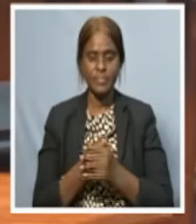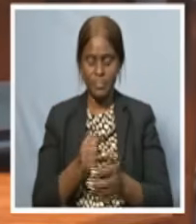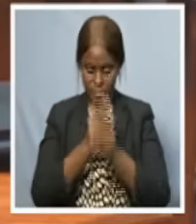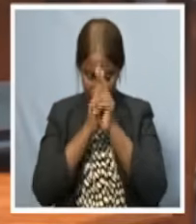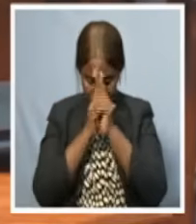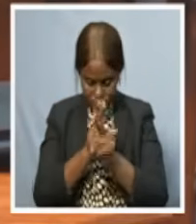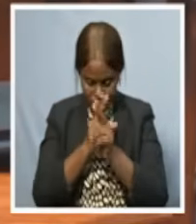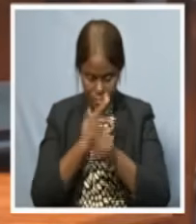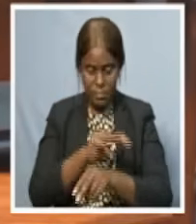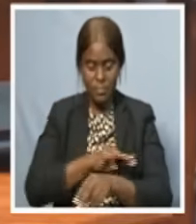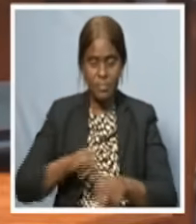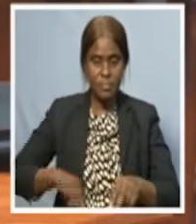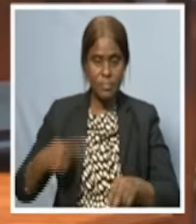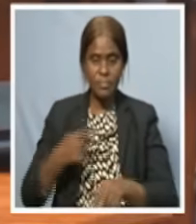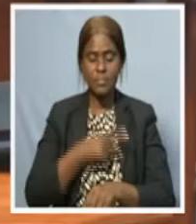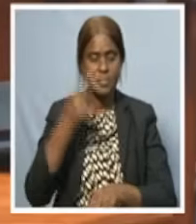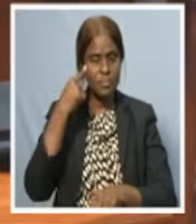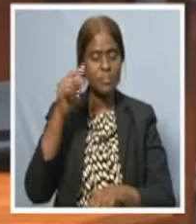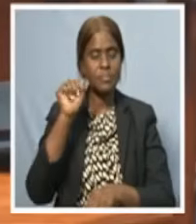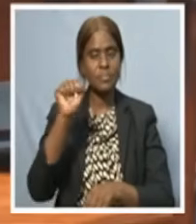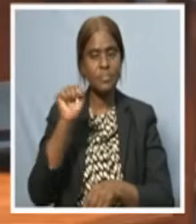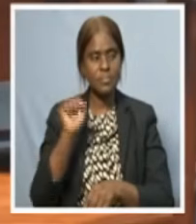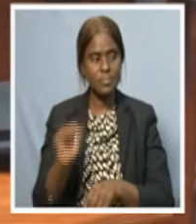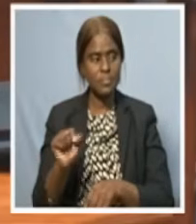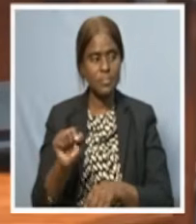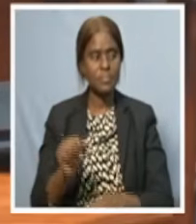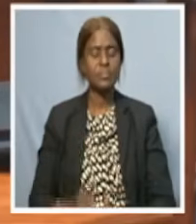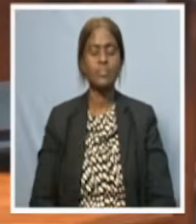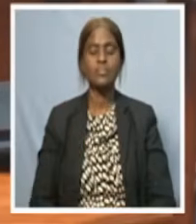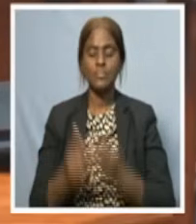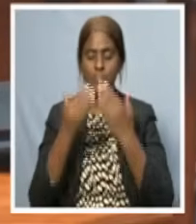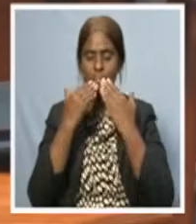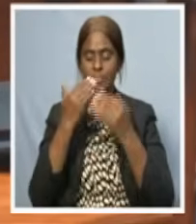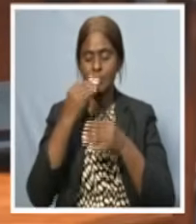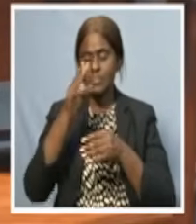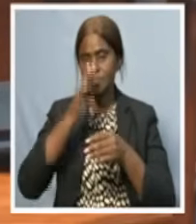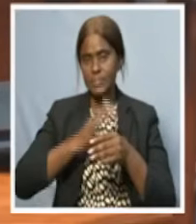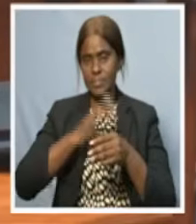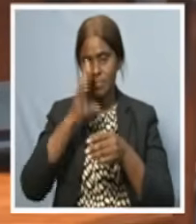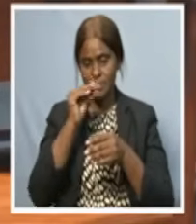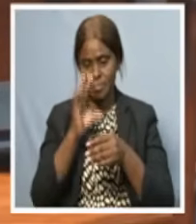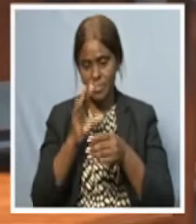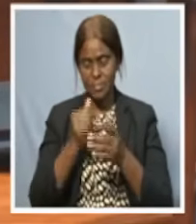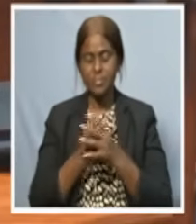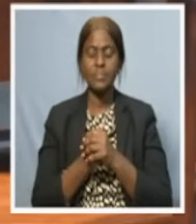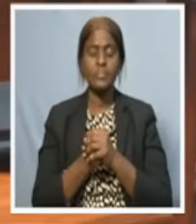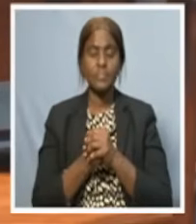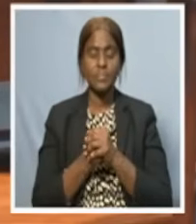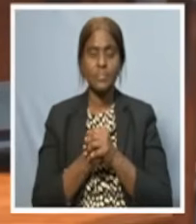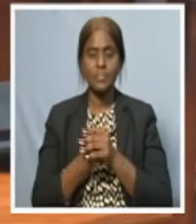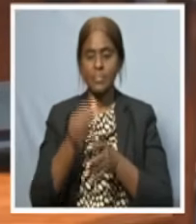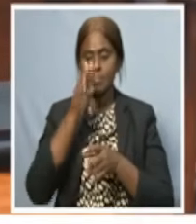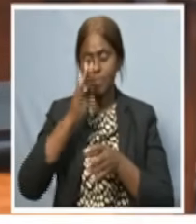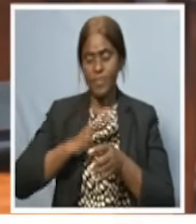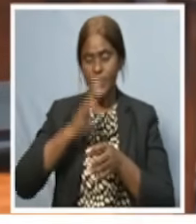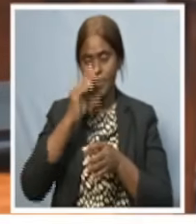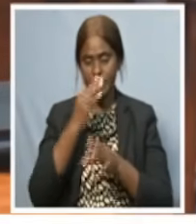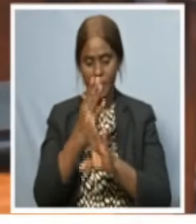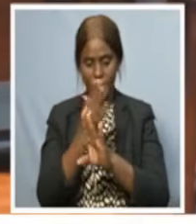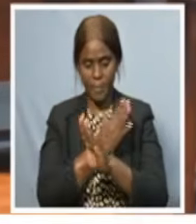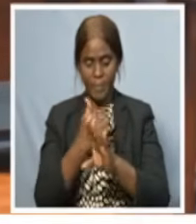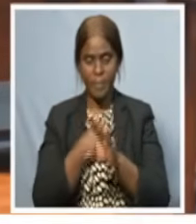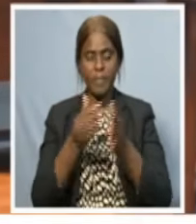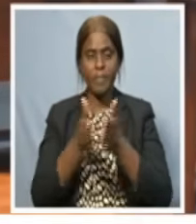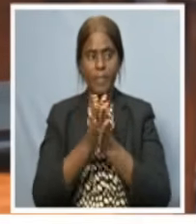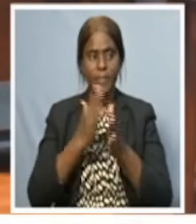The Honorable Member for Shangombo. Thank you, Madam Speaker. Madam Speaker, before I